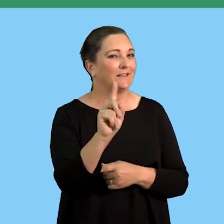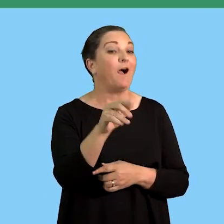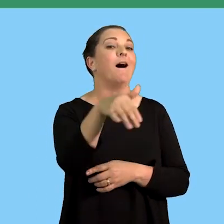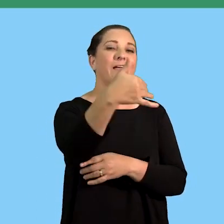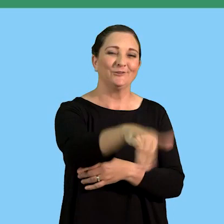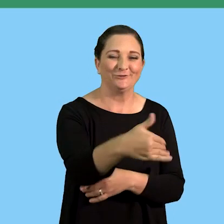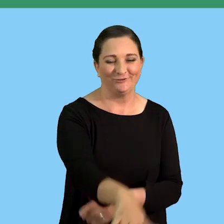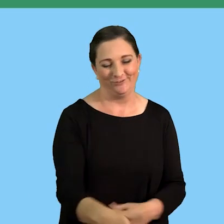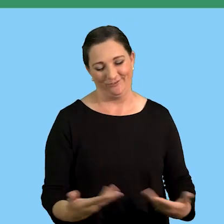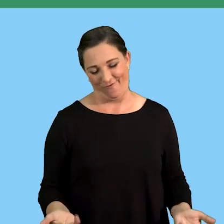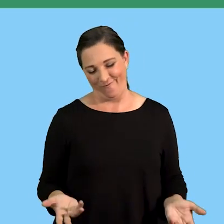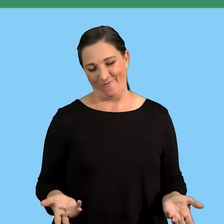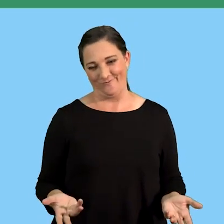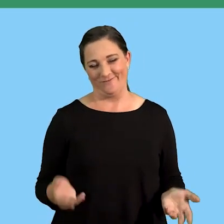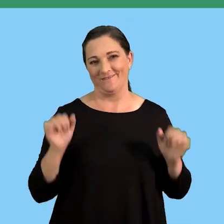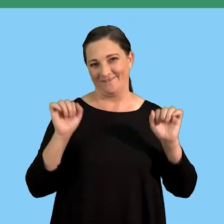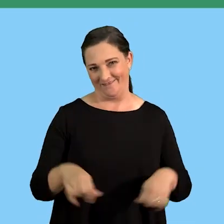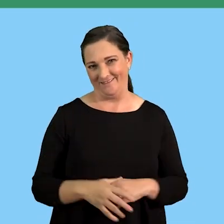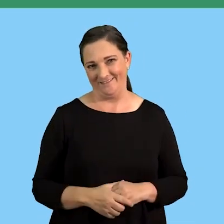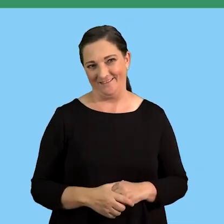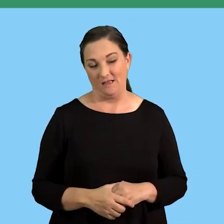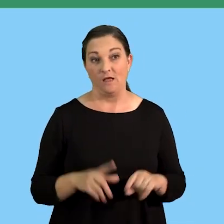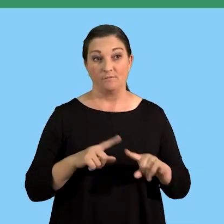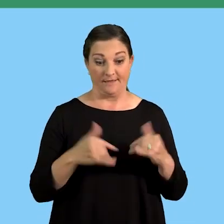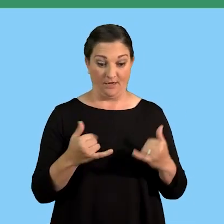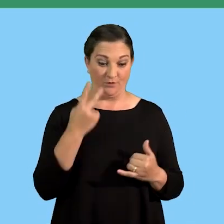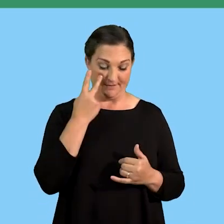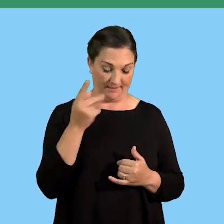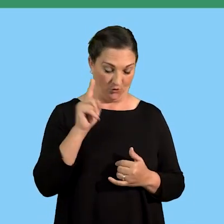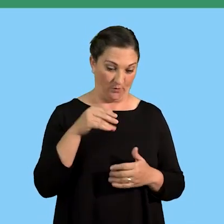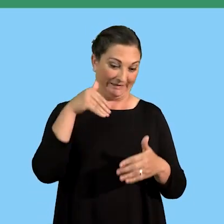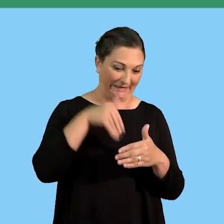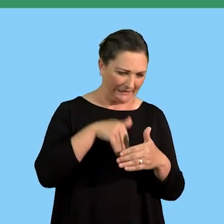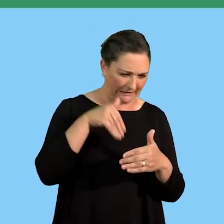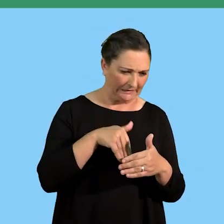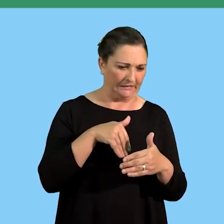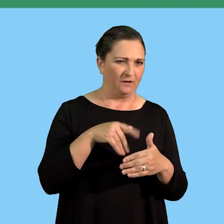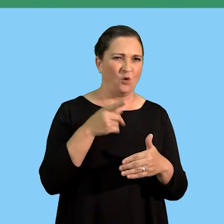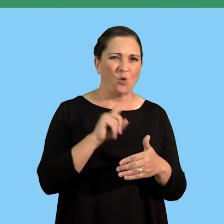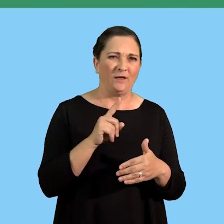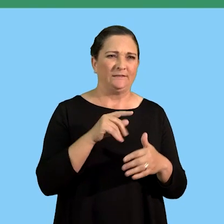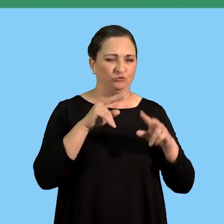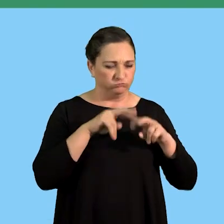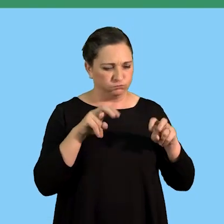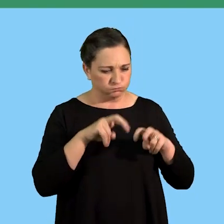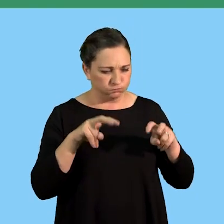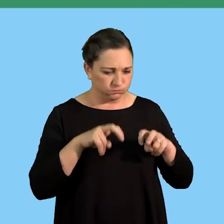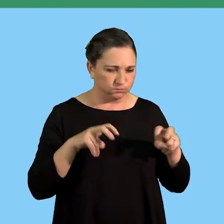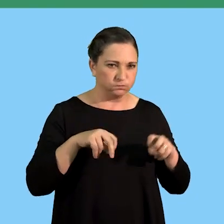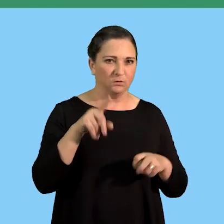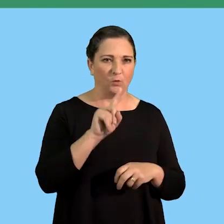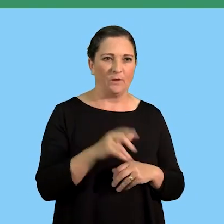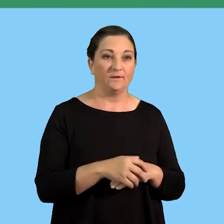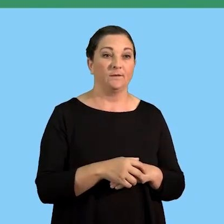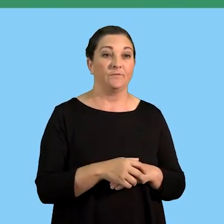definitely be external recruitment. Now, let's look at what external recruitment is. It